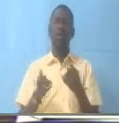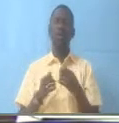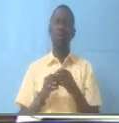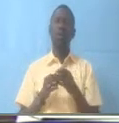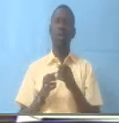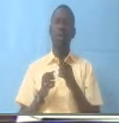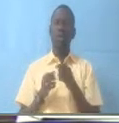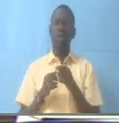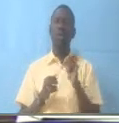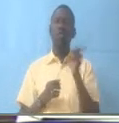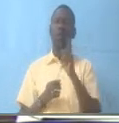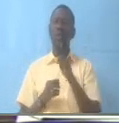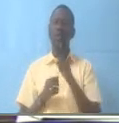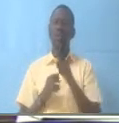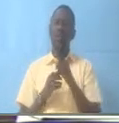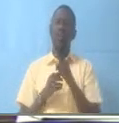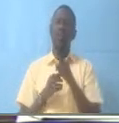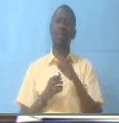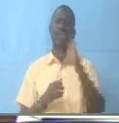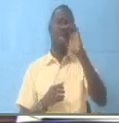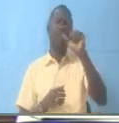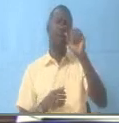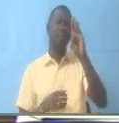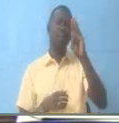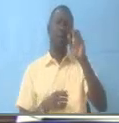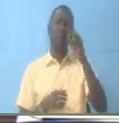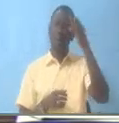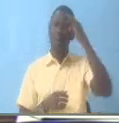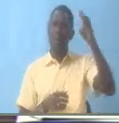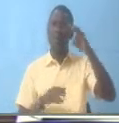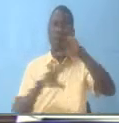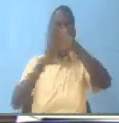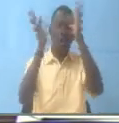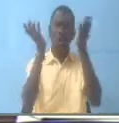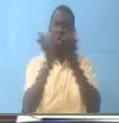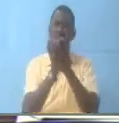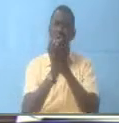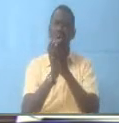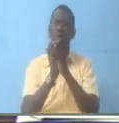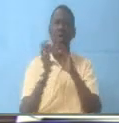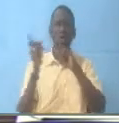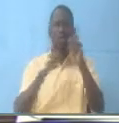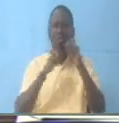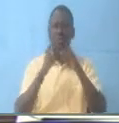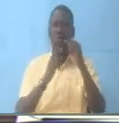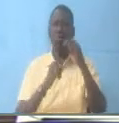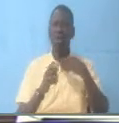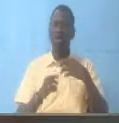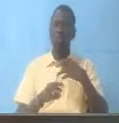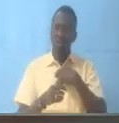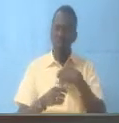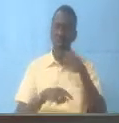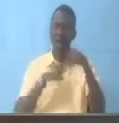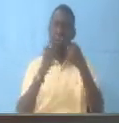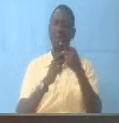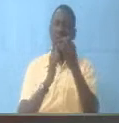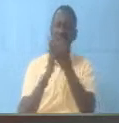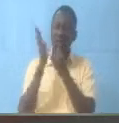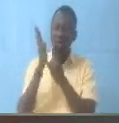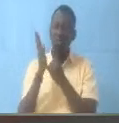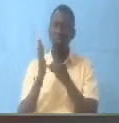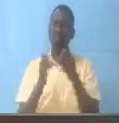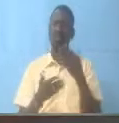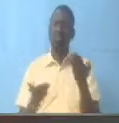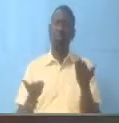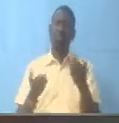time? ñu mun a wax na cabinet bi mu mbooloo ministre yi ñoom lan mooy wen seen taxawaay ci mbir mi jamono boobu. Okay,